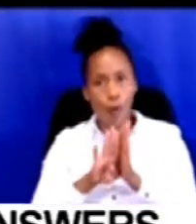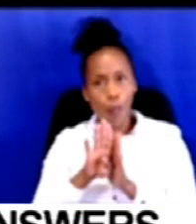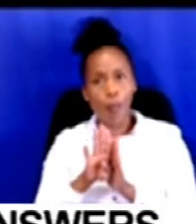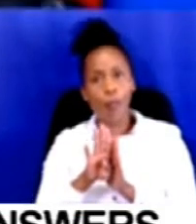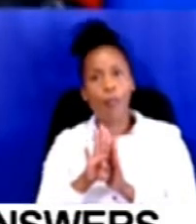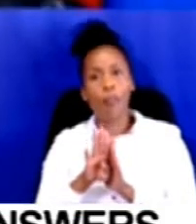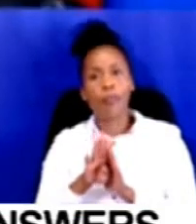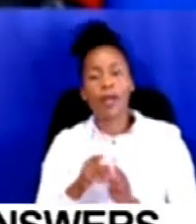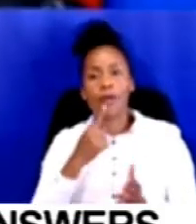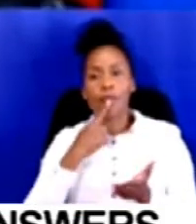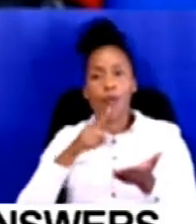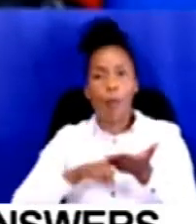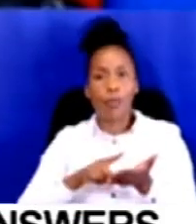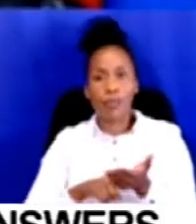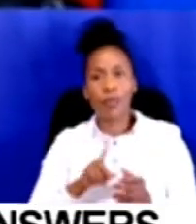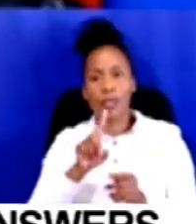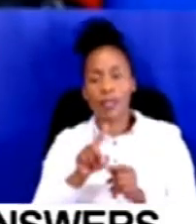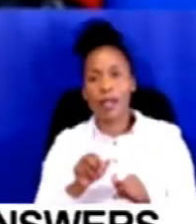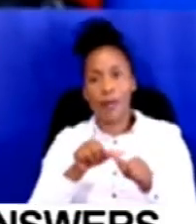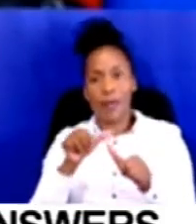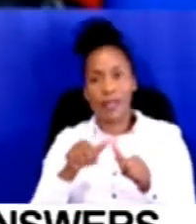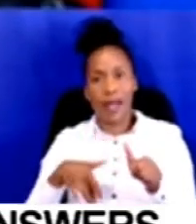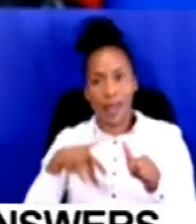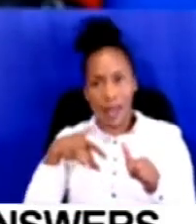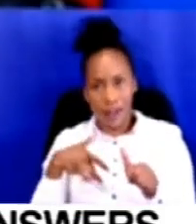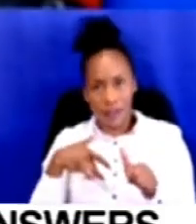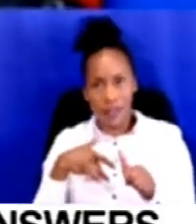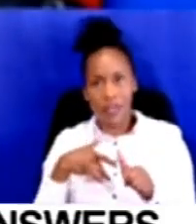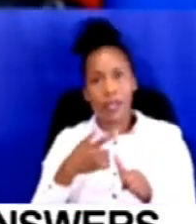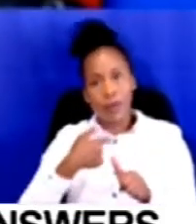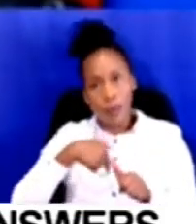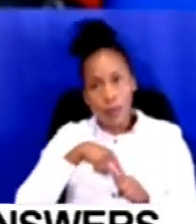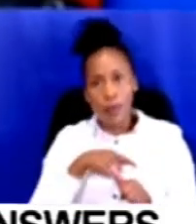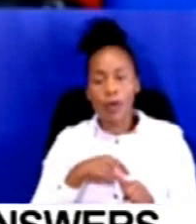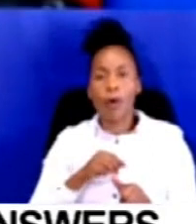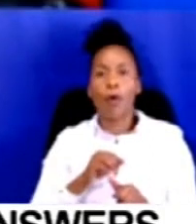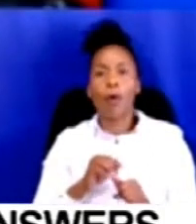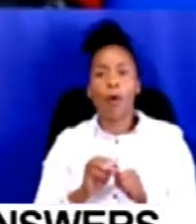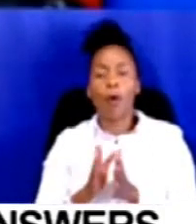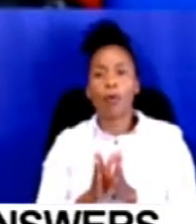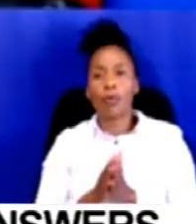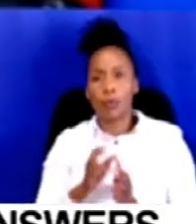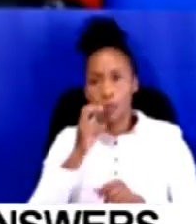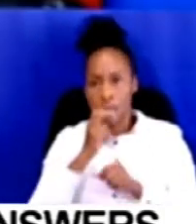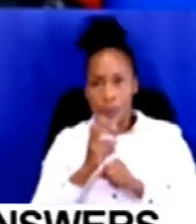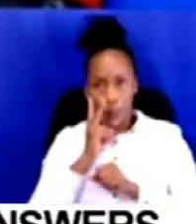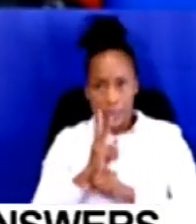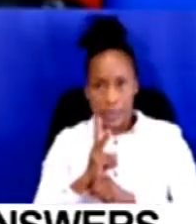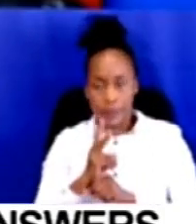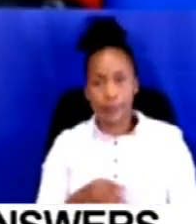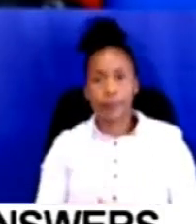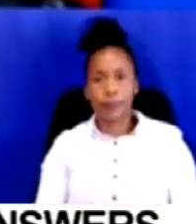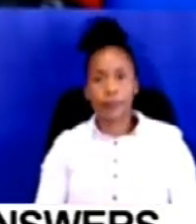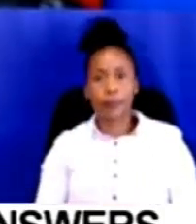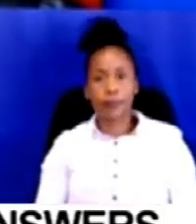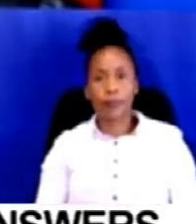to the promise of a better life that we all aspire to realize.